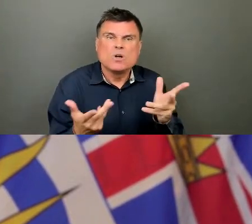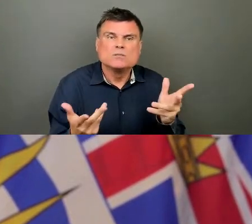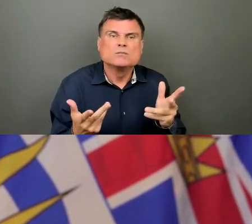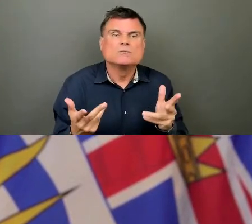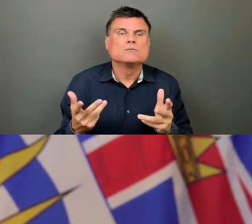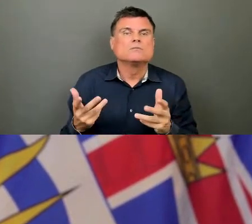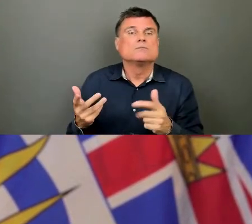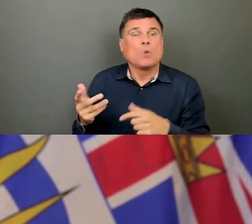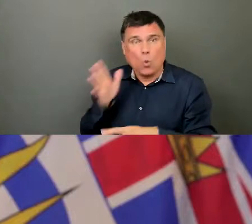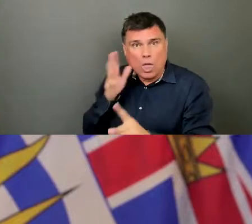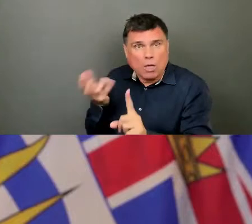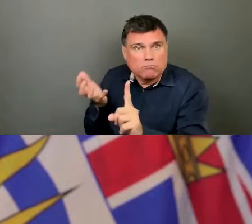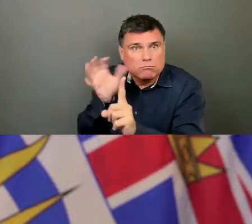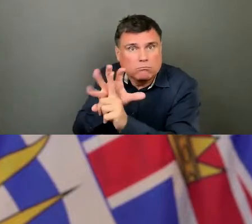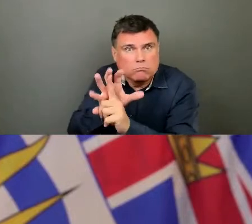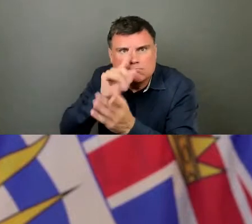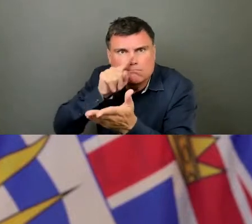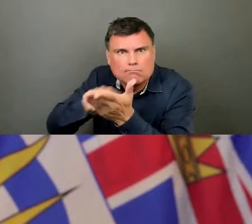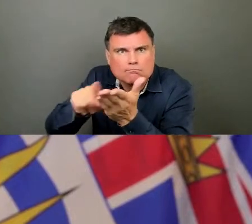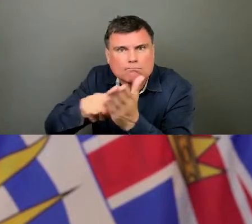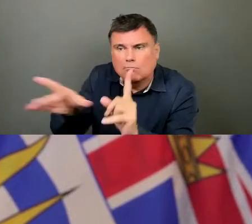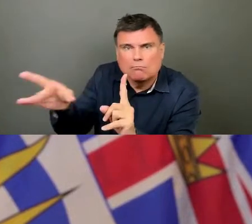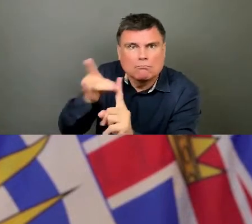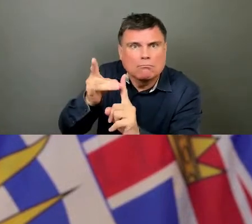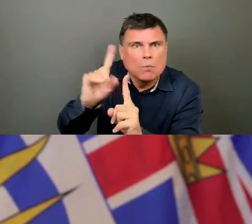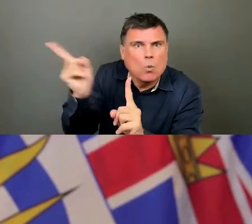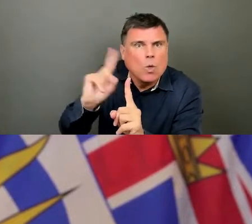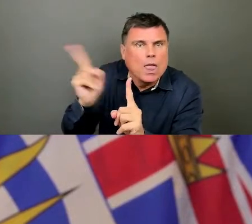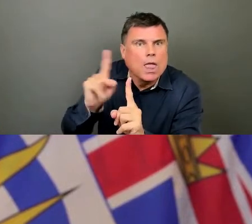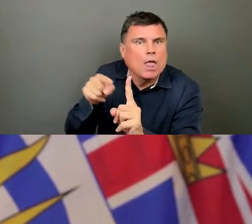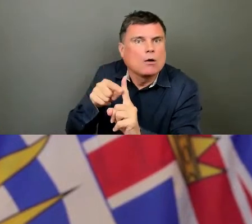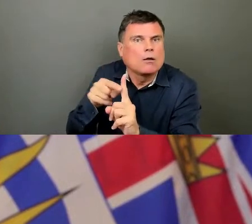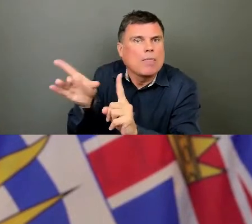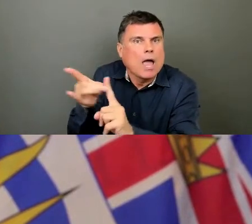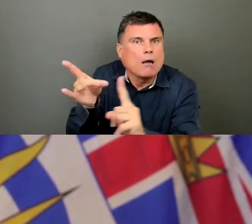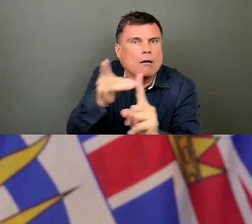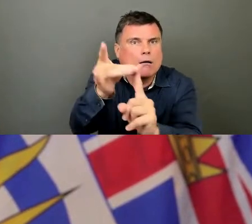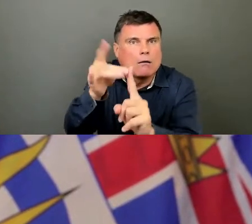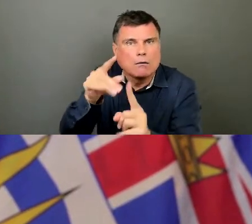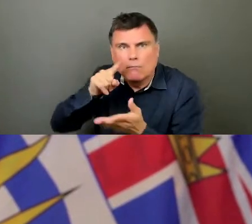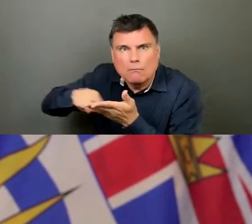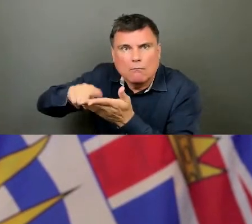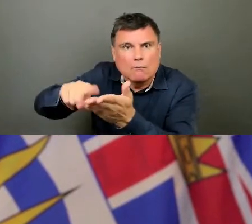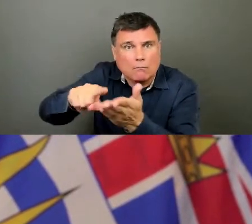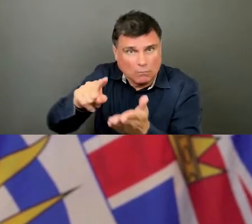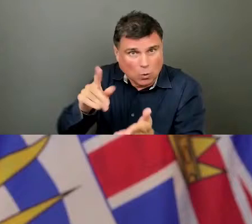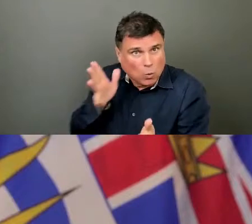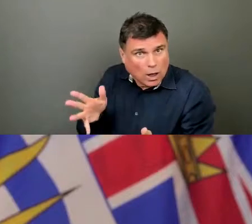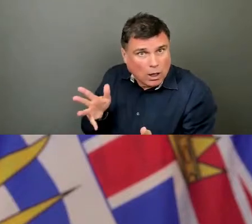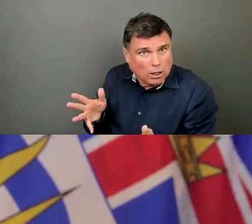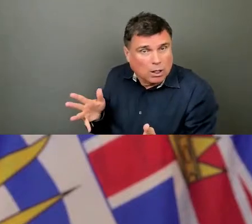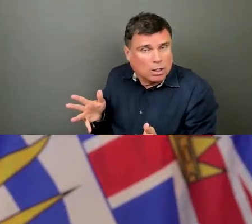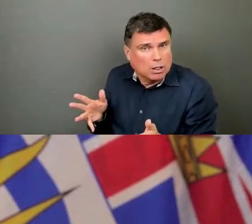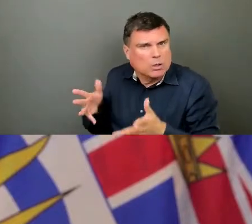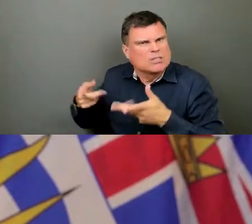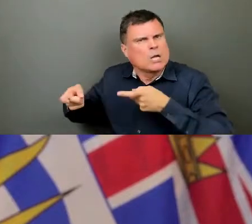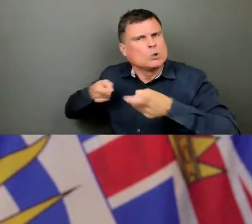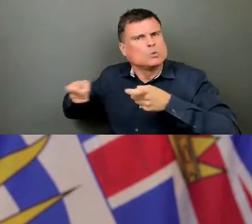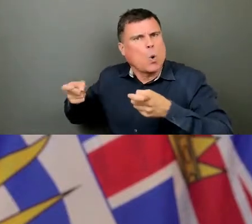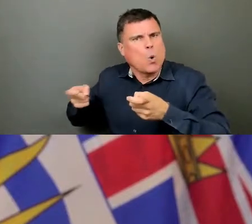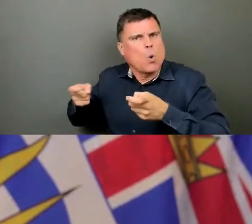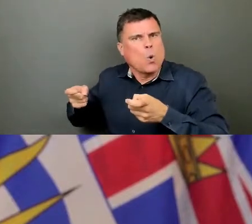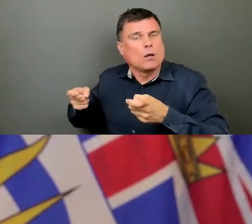tracing that's happening at this time. Is it manageable, or are things being done differently to kind of cope with the numbers we're seeing now? Yeah, really